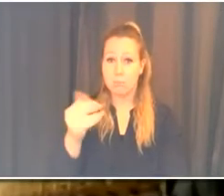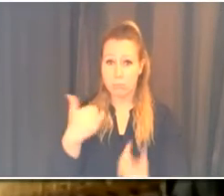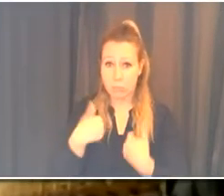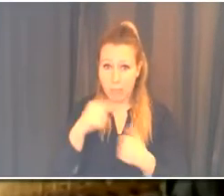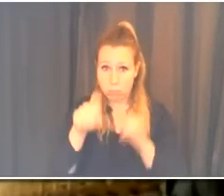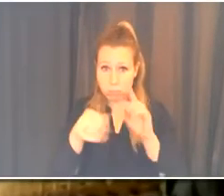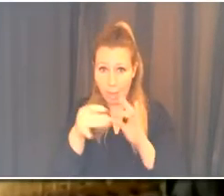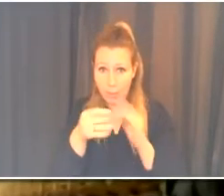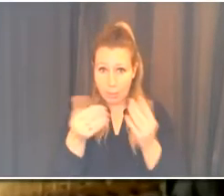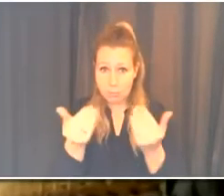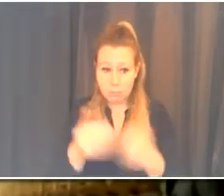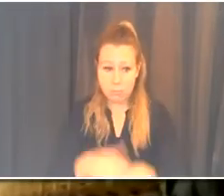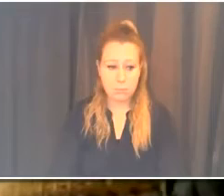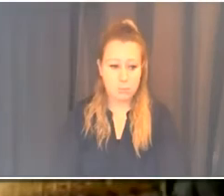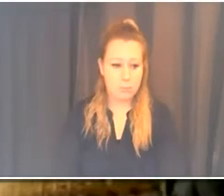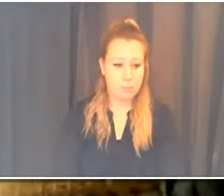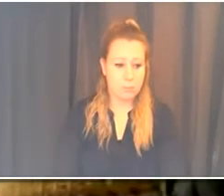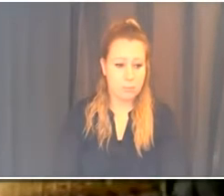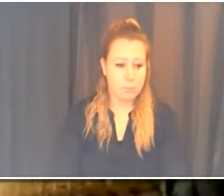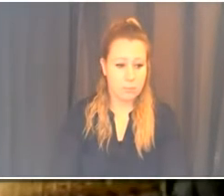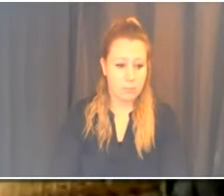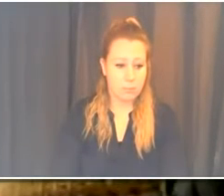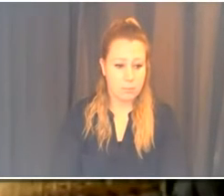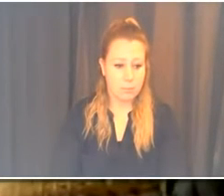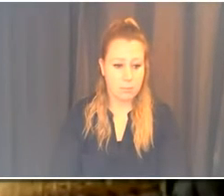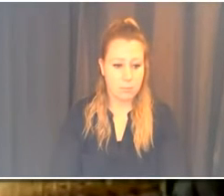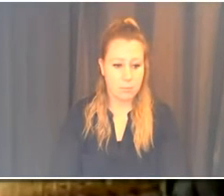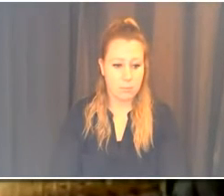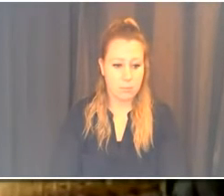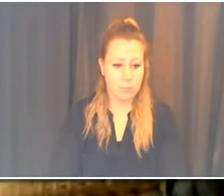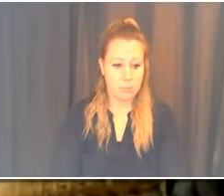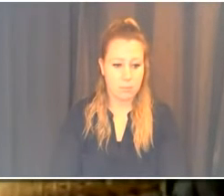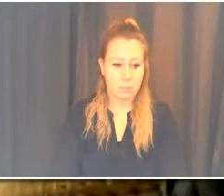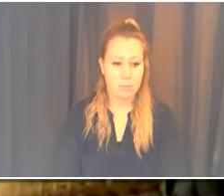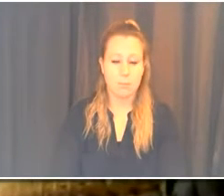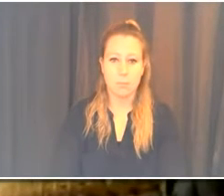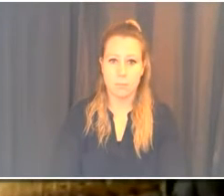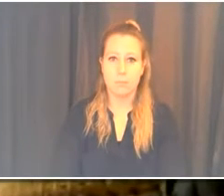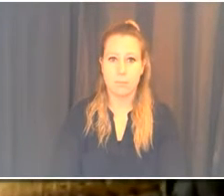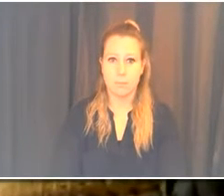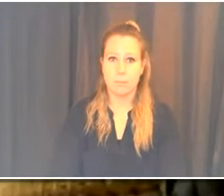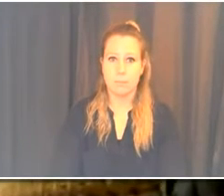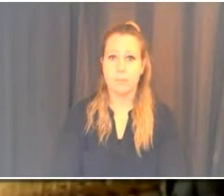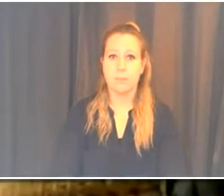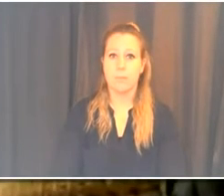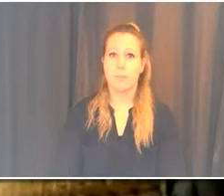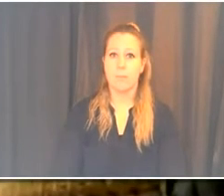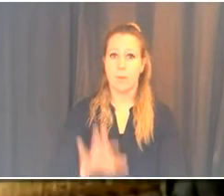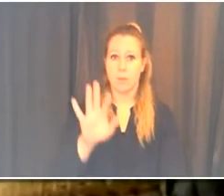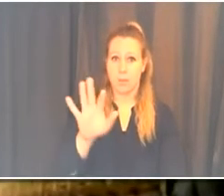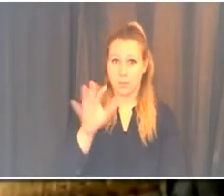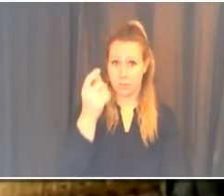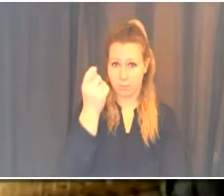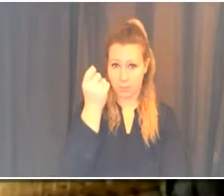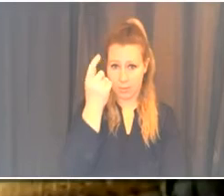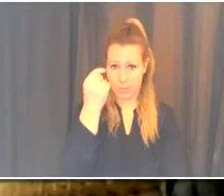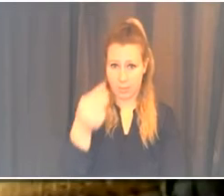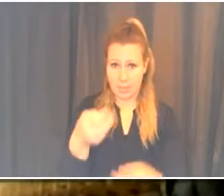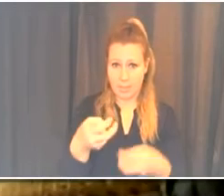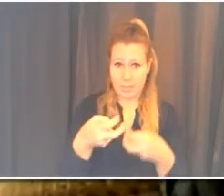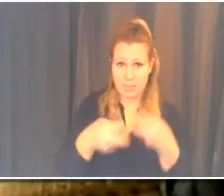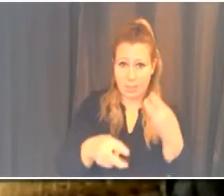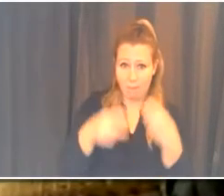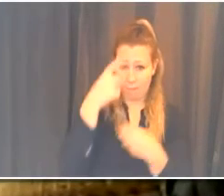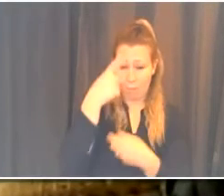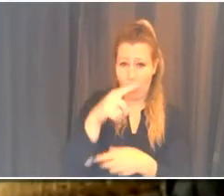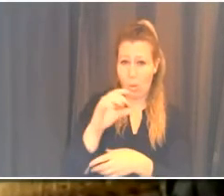am about that um I they just came out with an order today uh or maybe it was late last night on um electronic